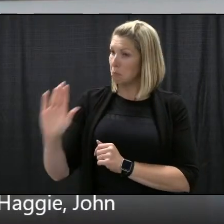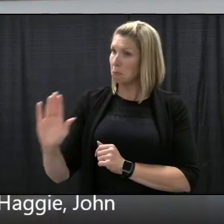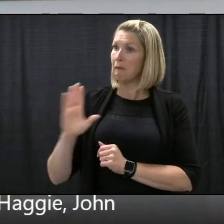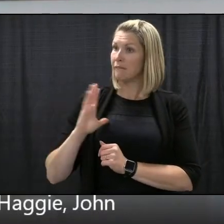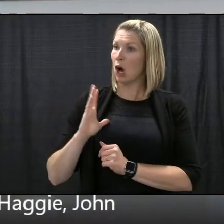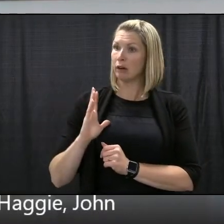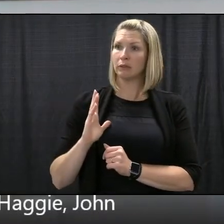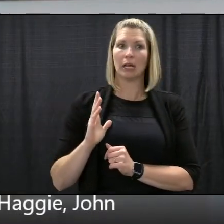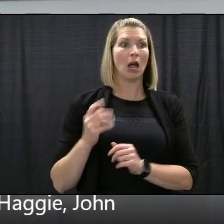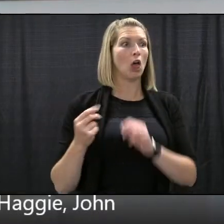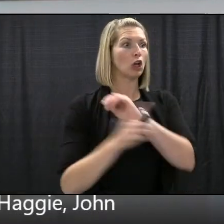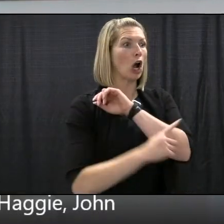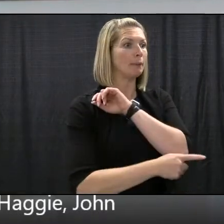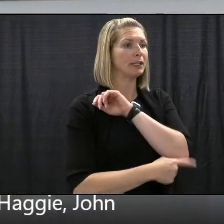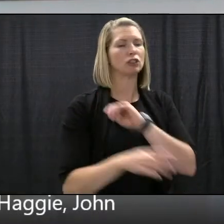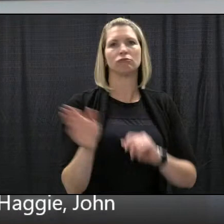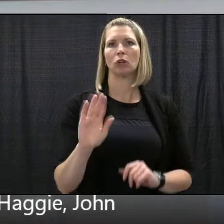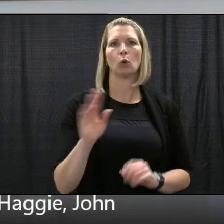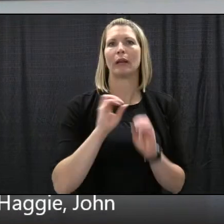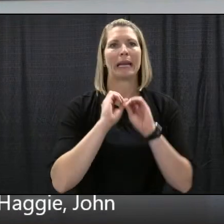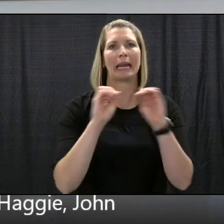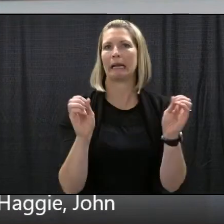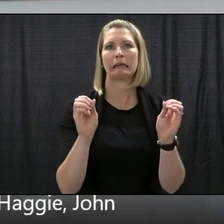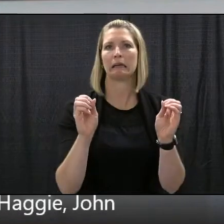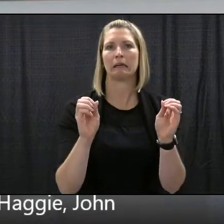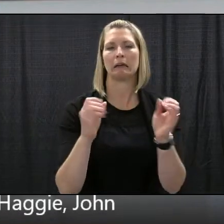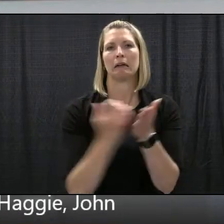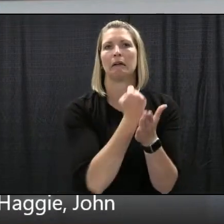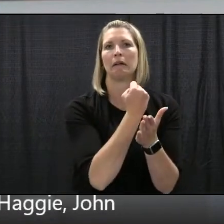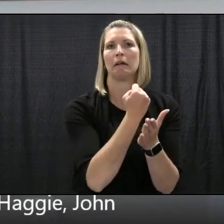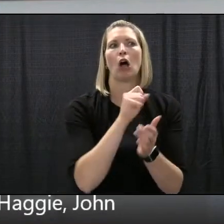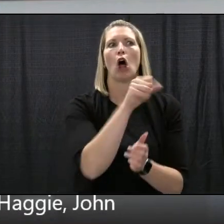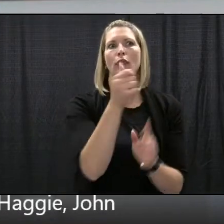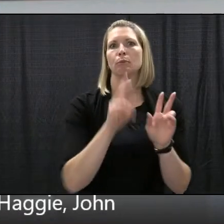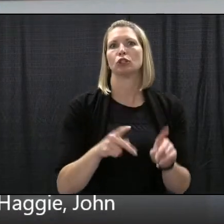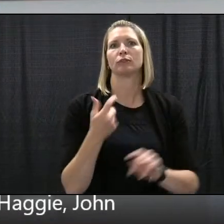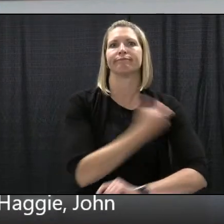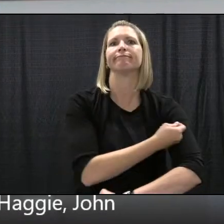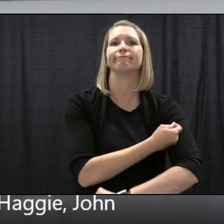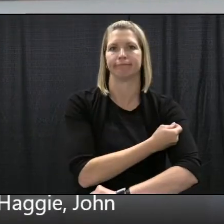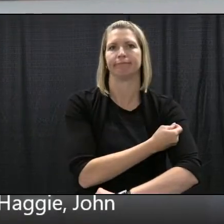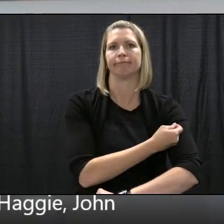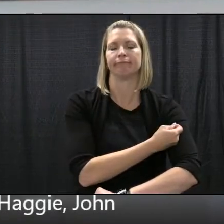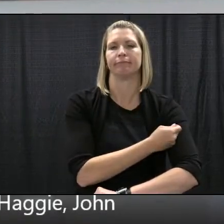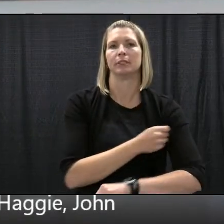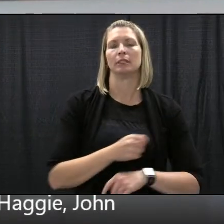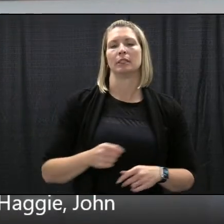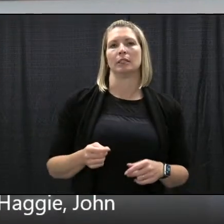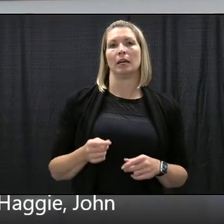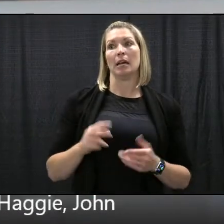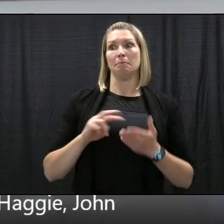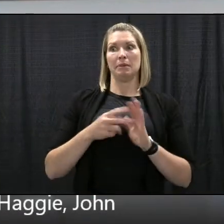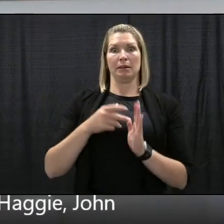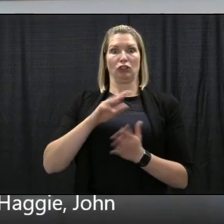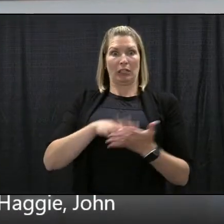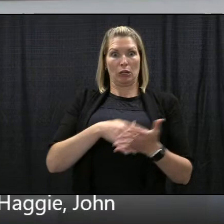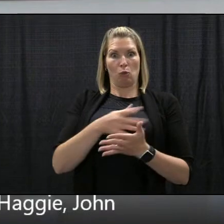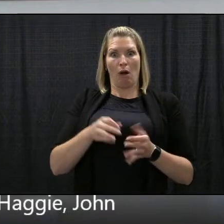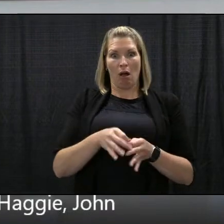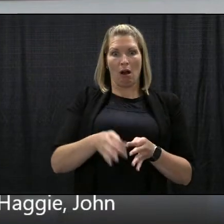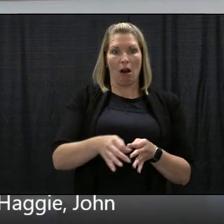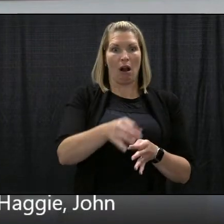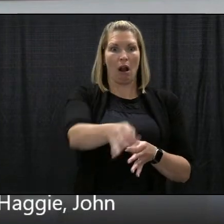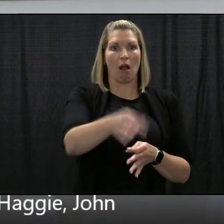That by itself would suggest very strongly that it's not delaying our vaccine rollout with the second shot.